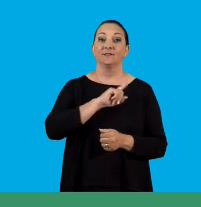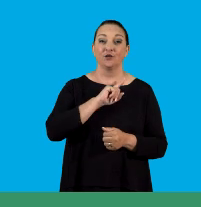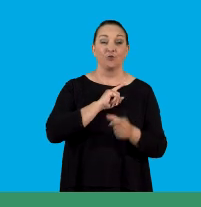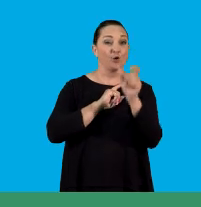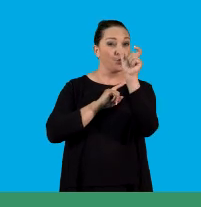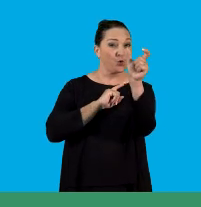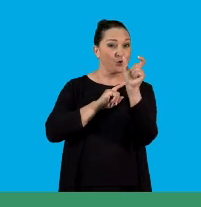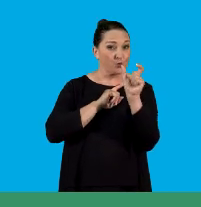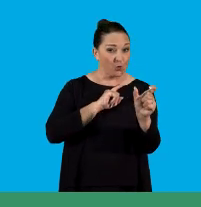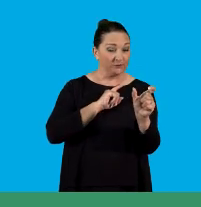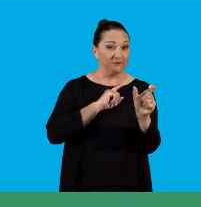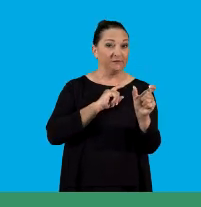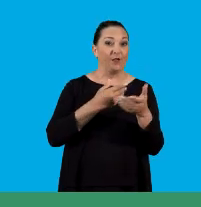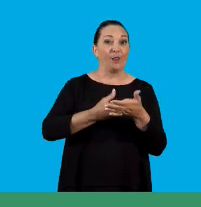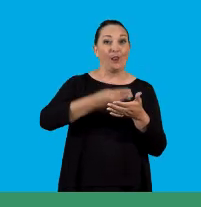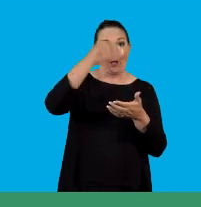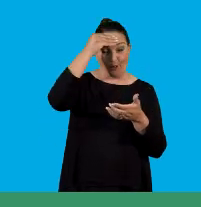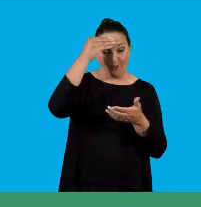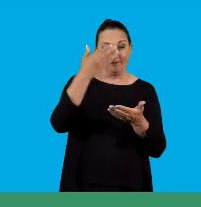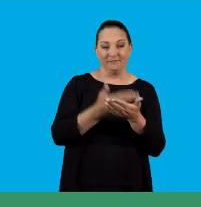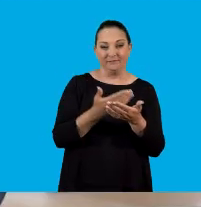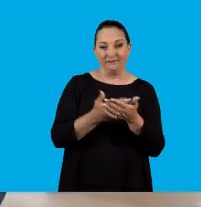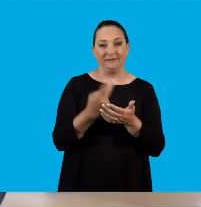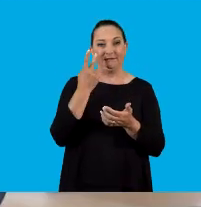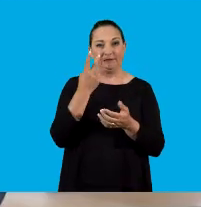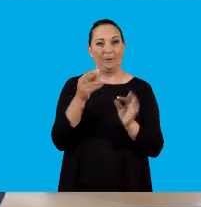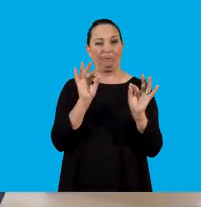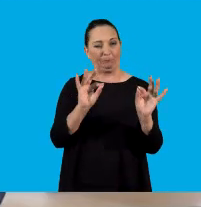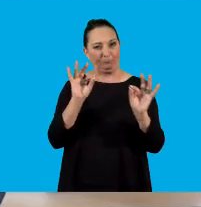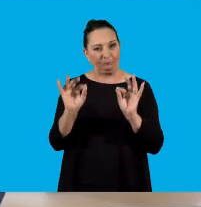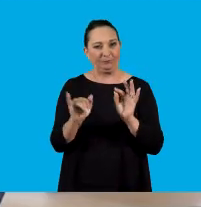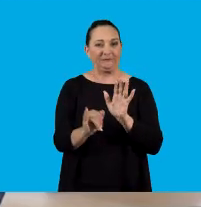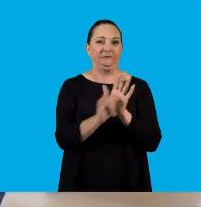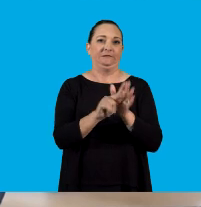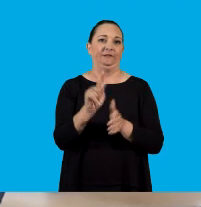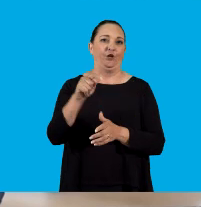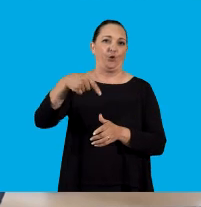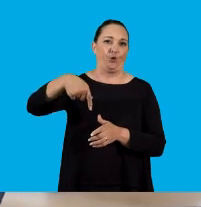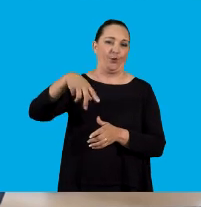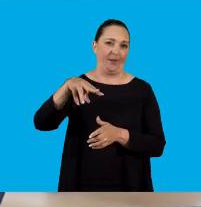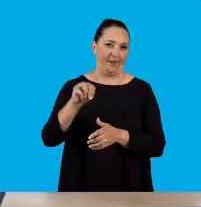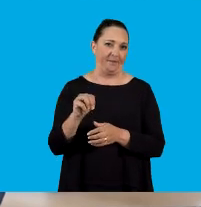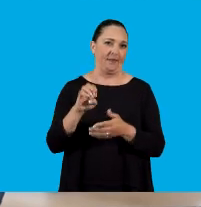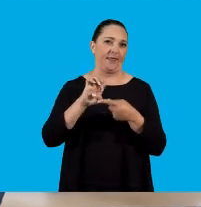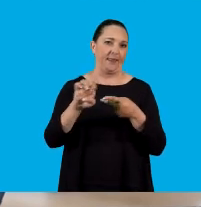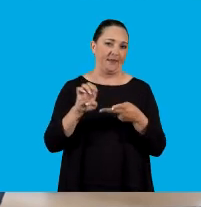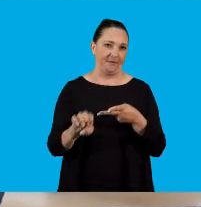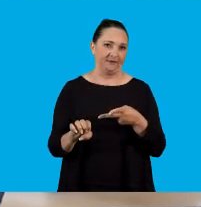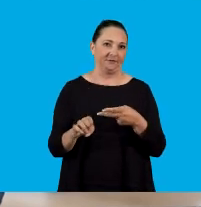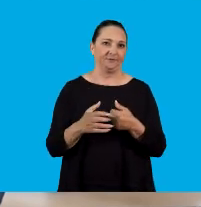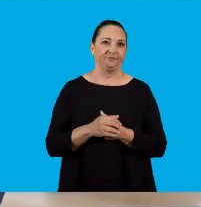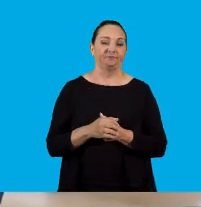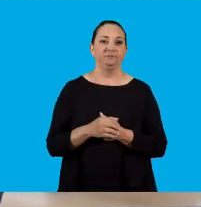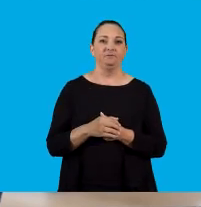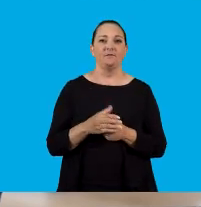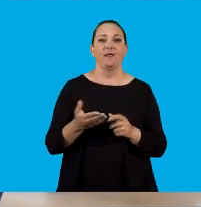say, learn your keywords and be able to then identify the correct TQM element. Just know that continuous